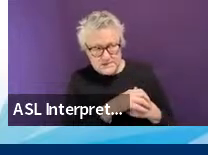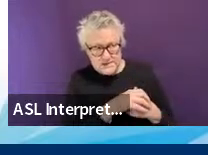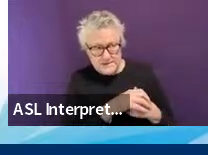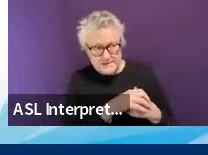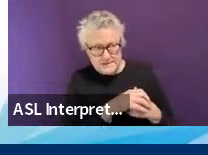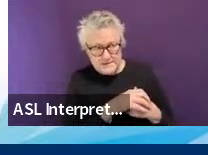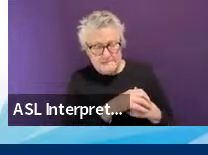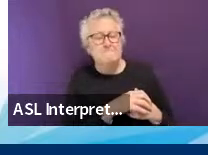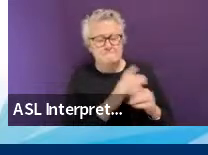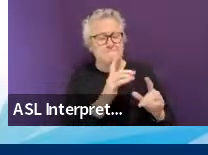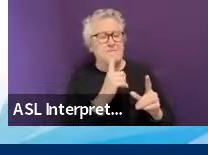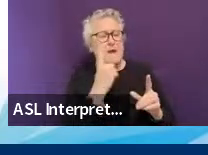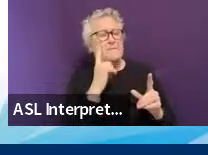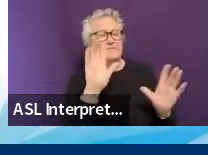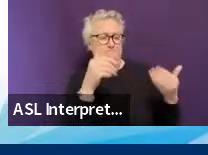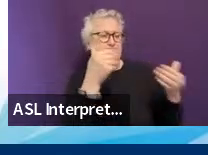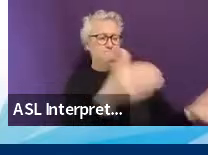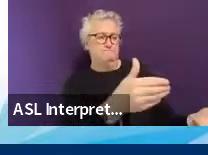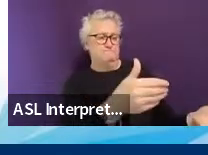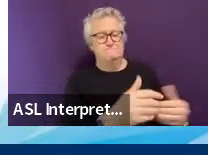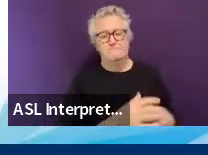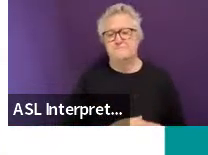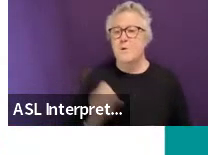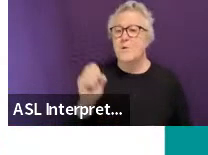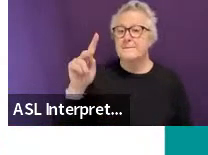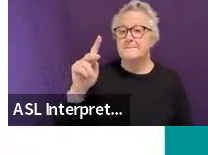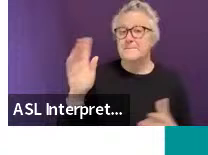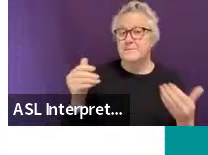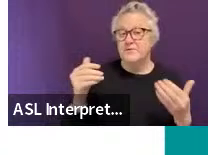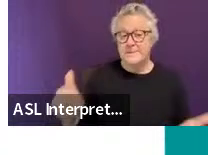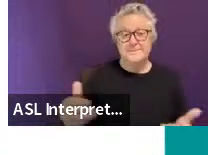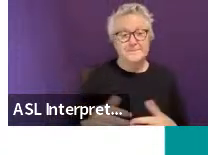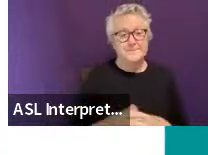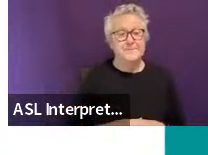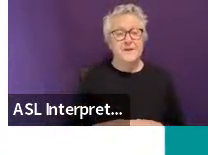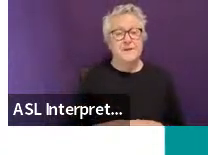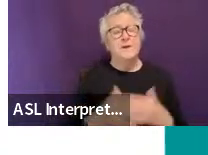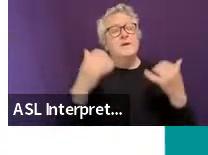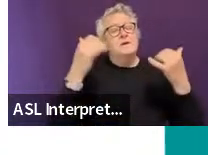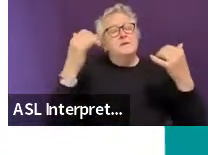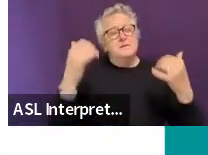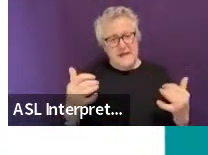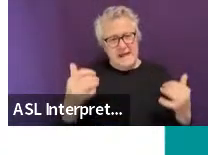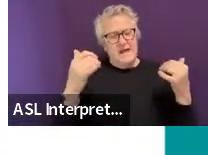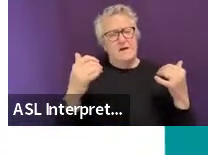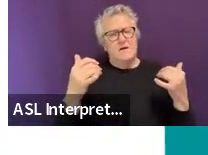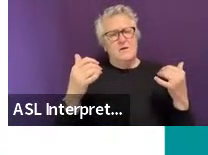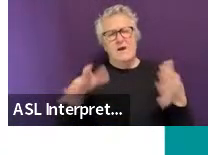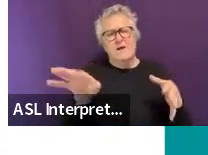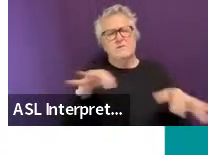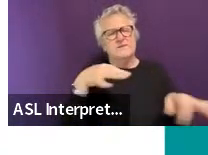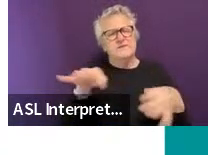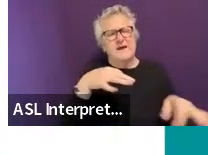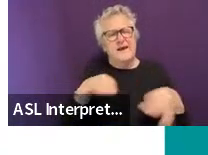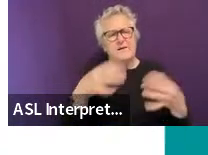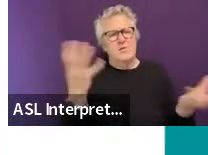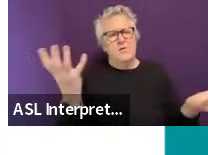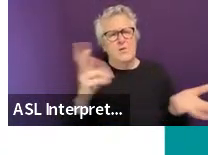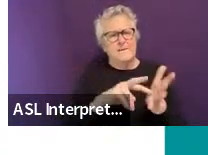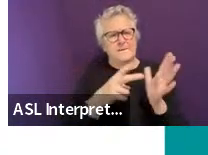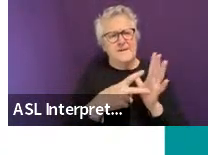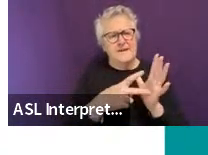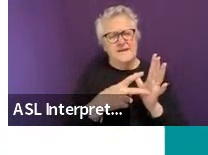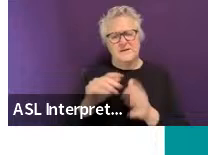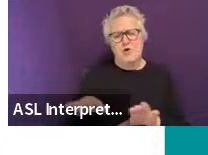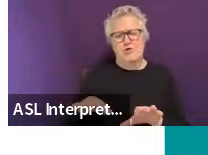I believe we can go ahead. Okay, let's move on. So now I'm going to define kind of what are ramp-to-ramp connections or auxiliary lanes. So ramp-to-ramp